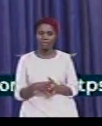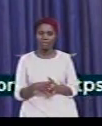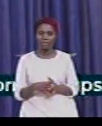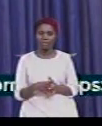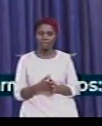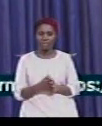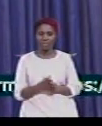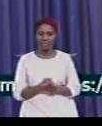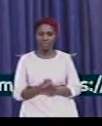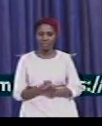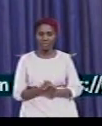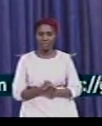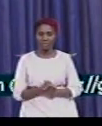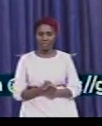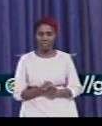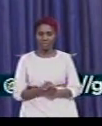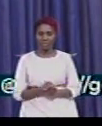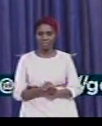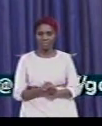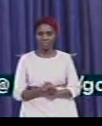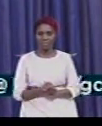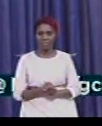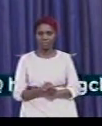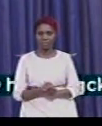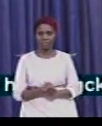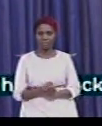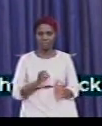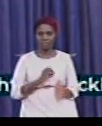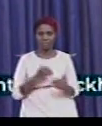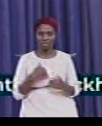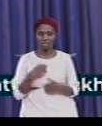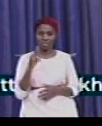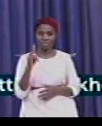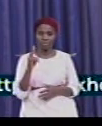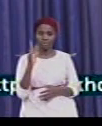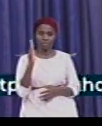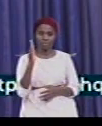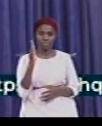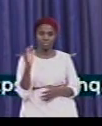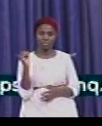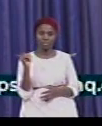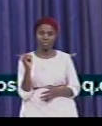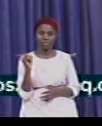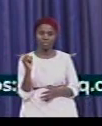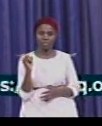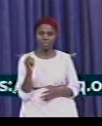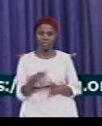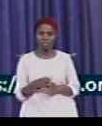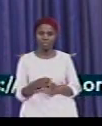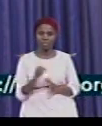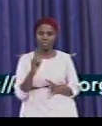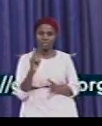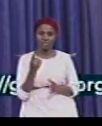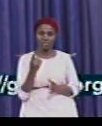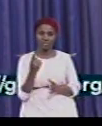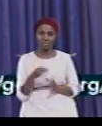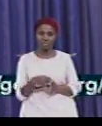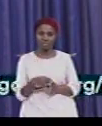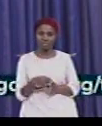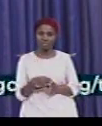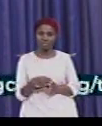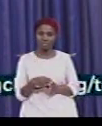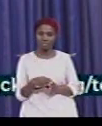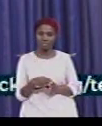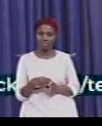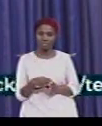Lebanon district. I have two testimonies, actually. So the first one, I'm not a member